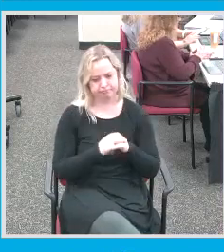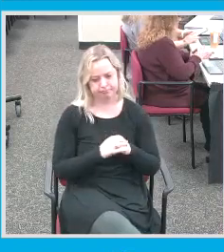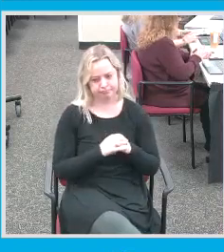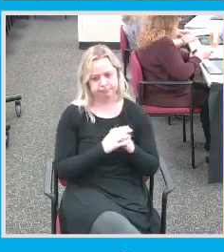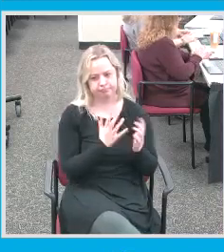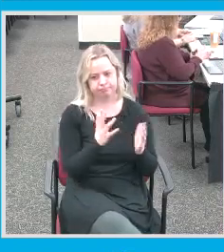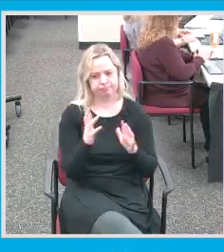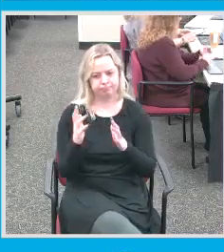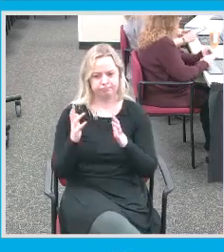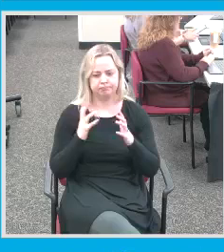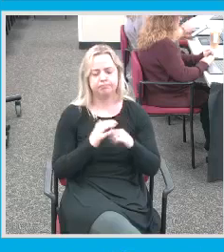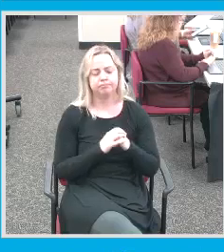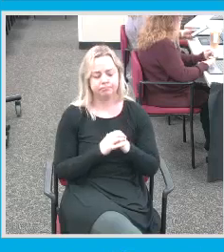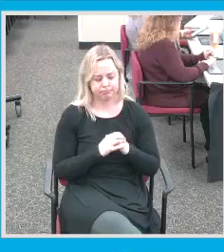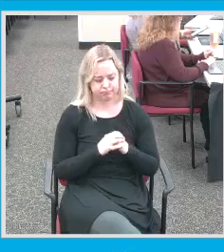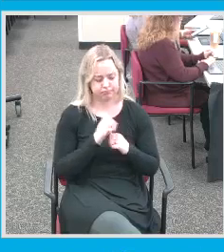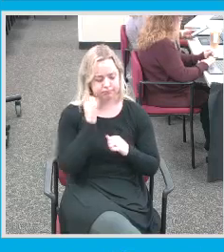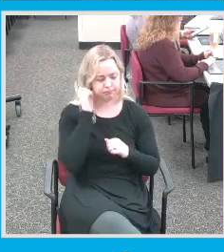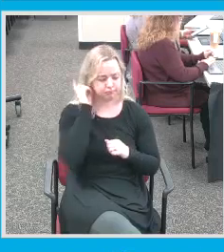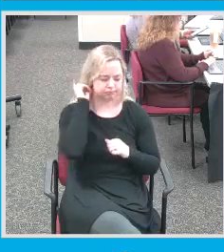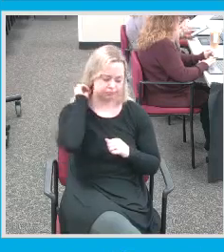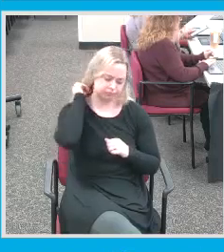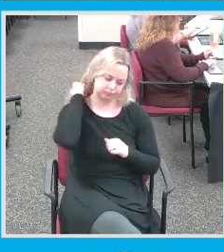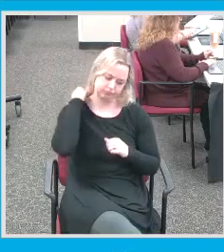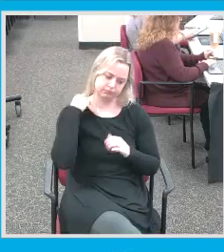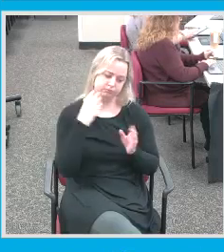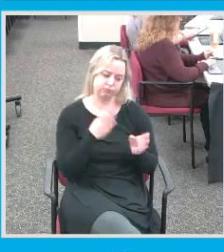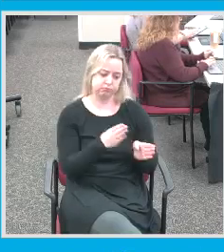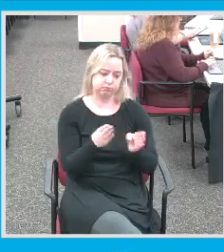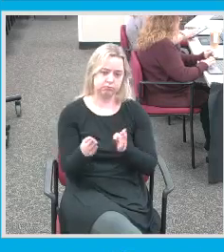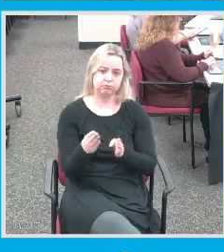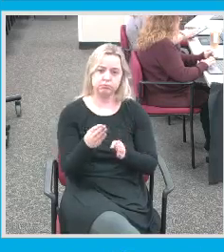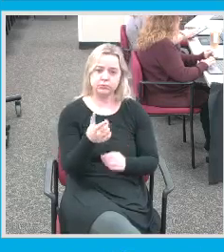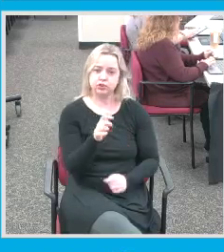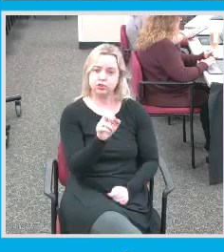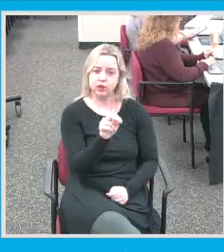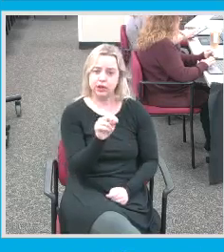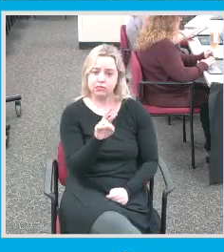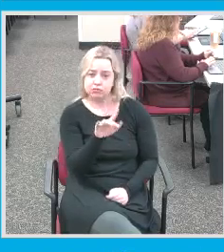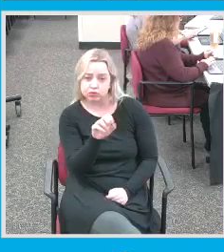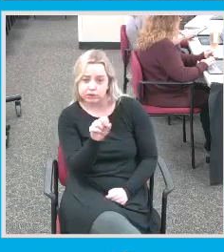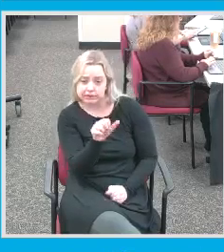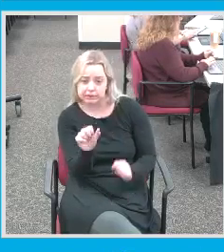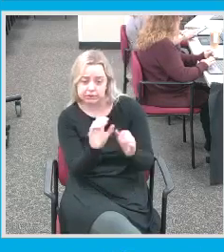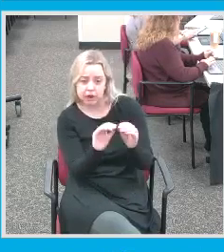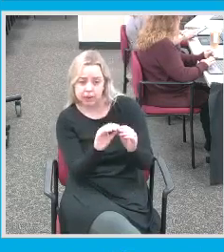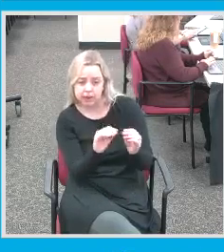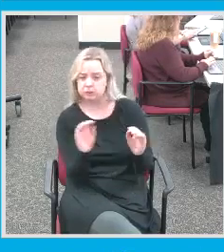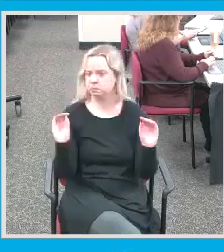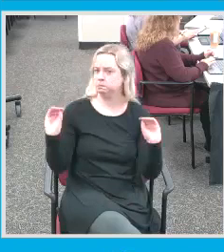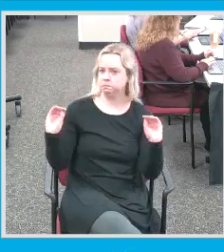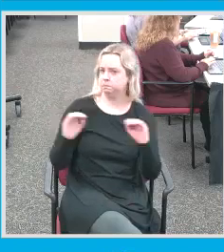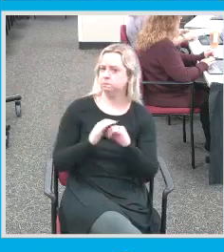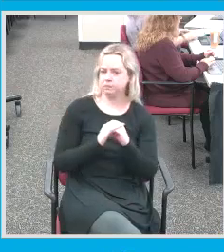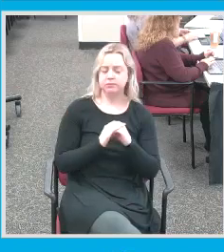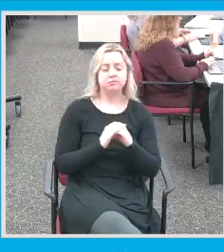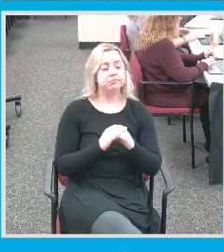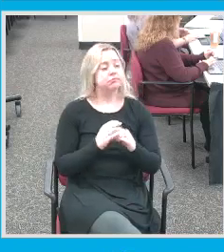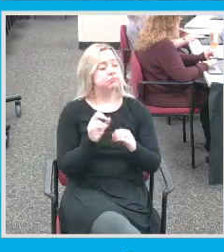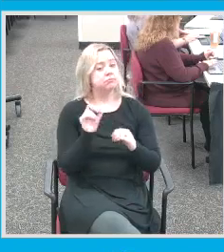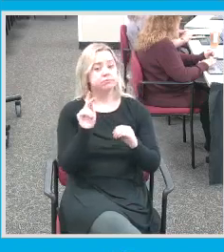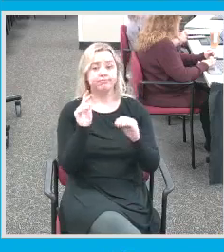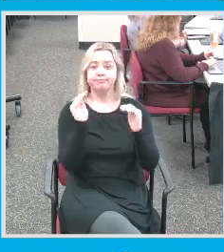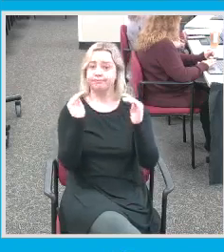General Biggs, any comments? No, sir. Okay, I'm going to go